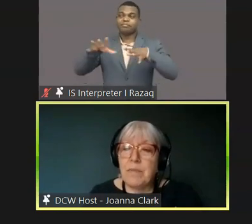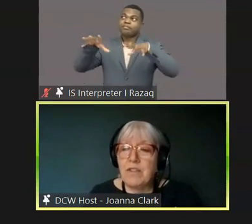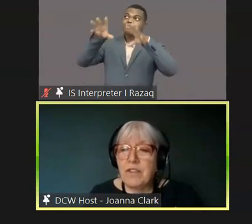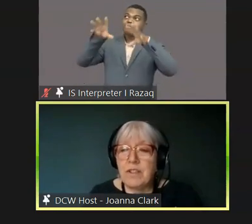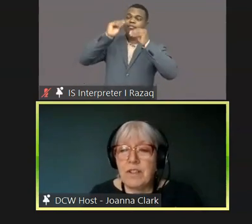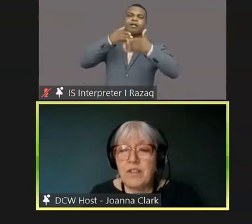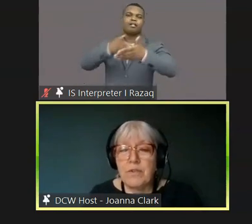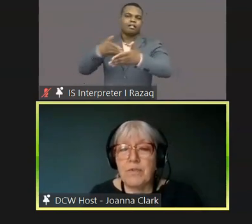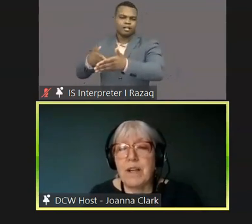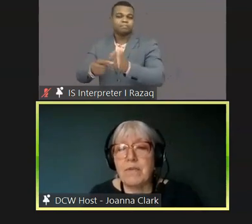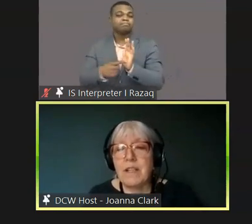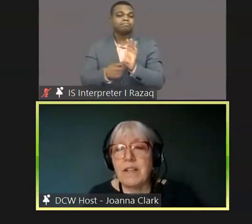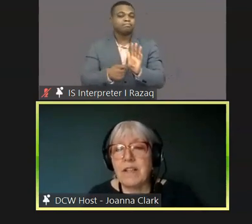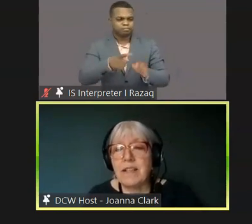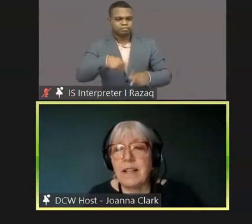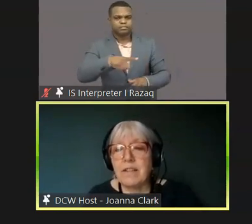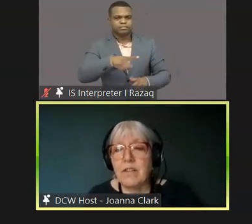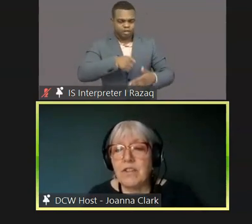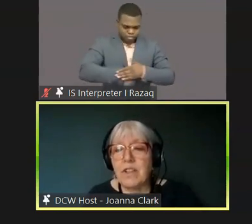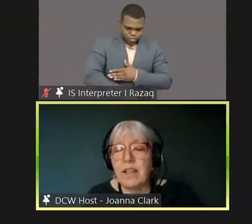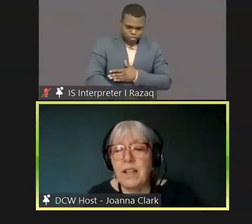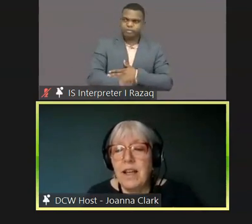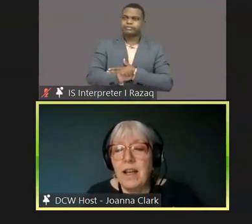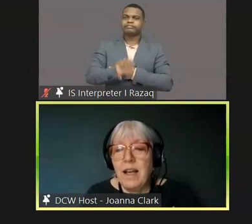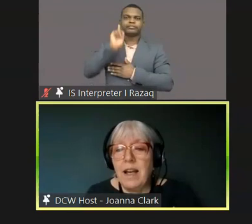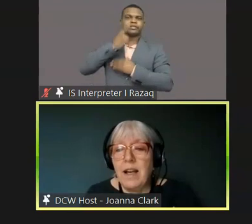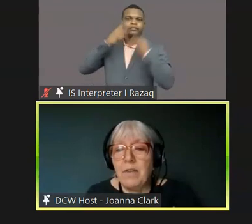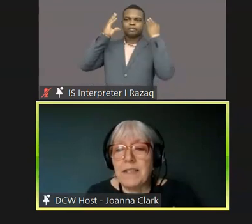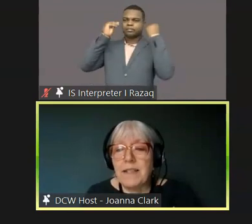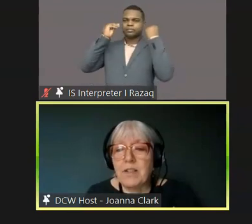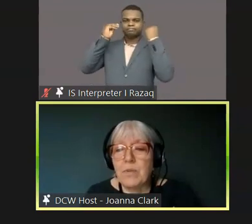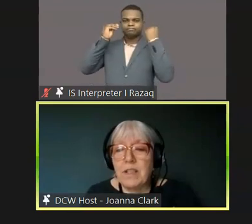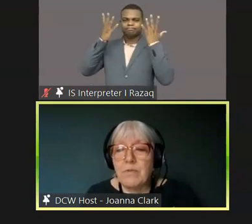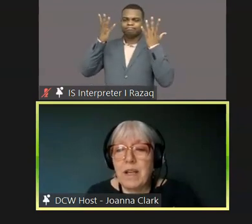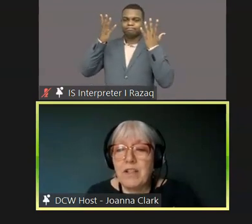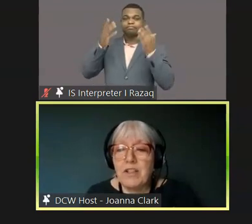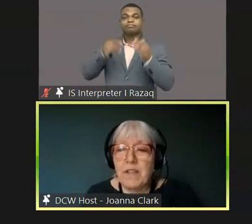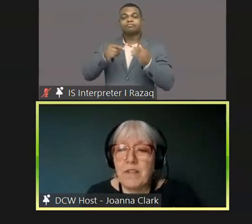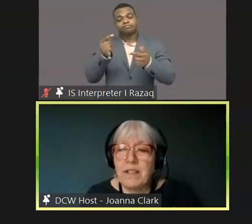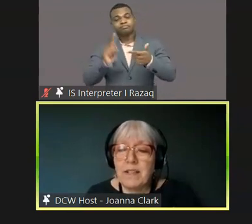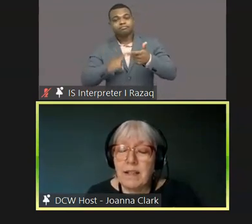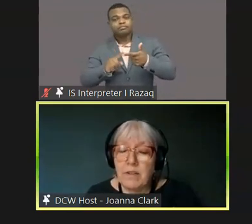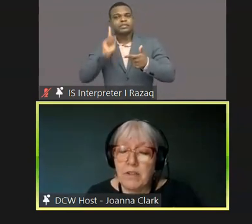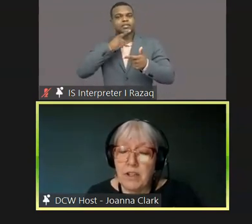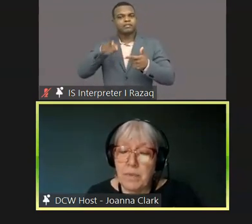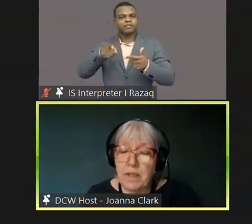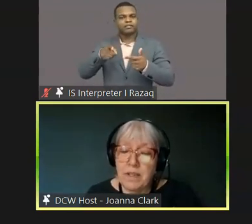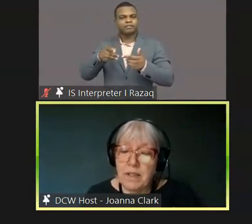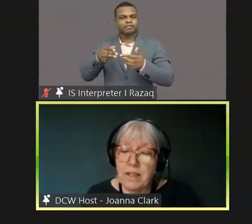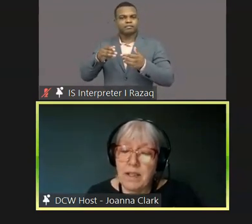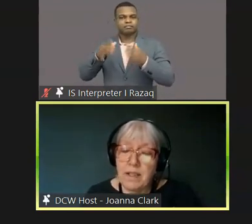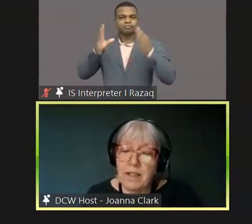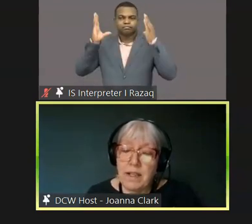also mentioned issues around hearing technology. Obviously, there's quite a range of hearing technology,